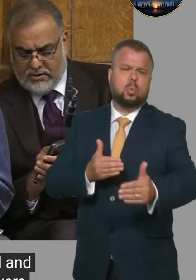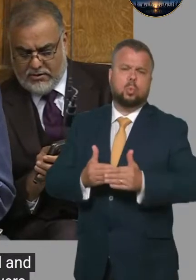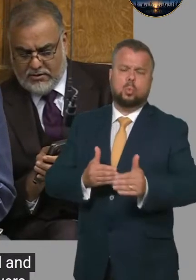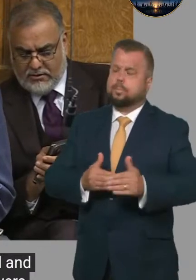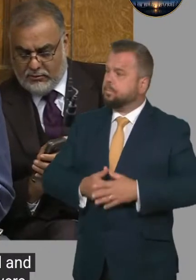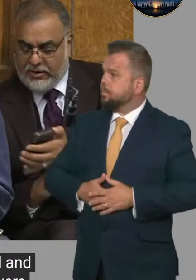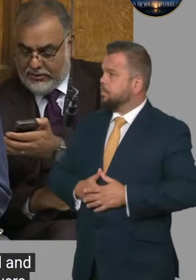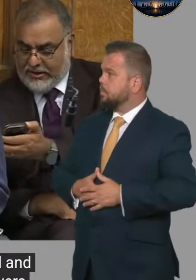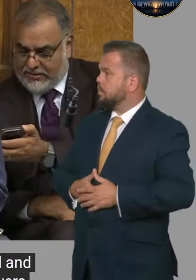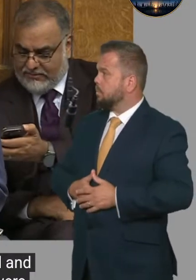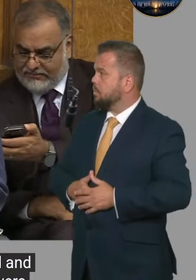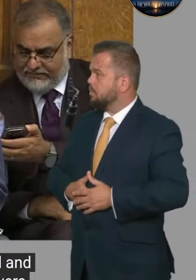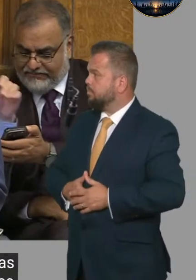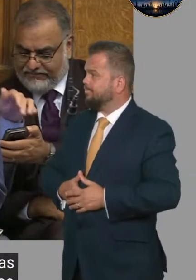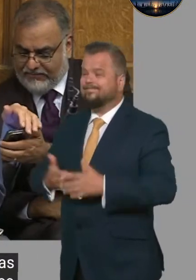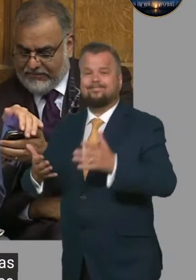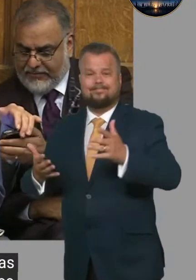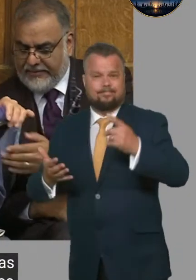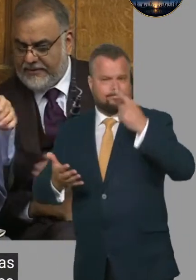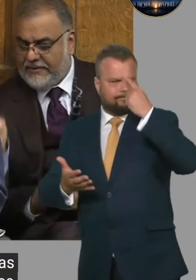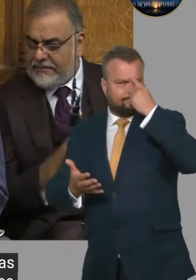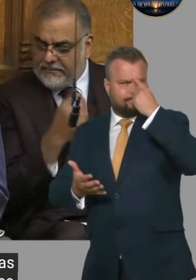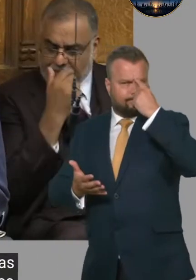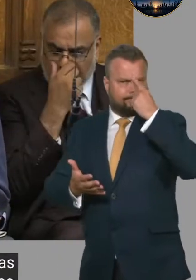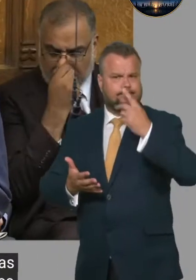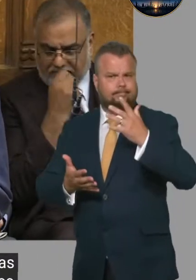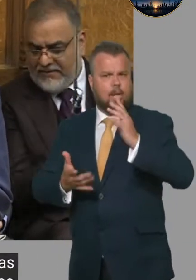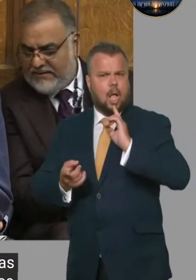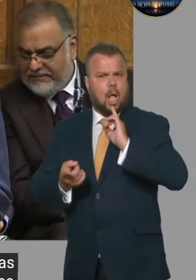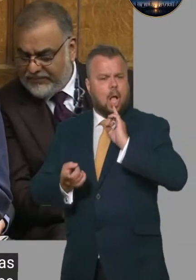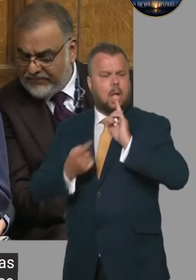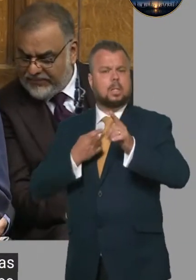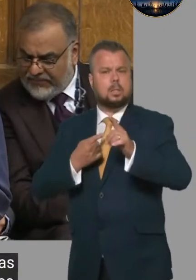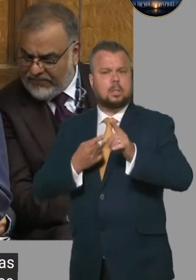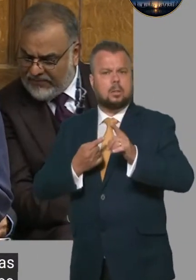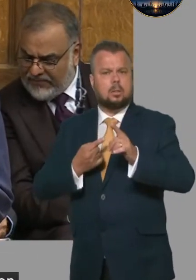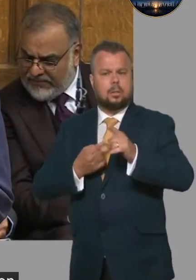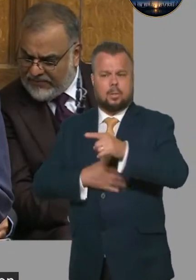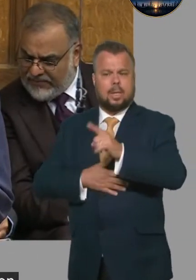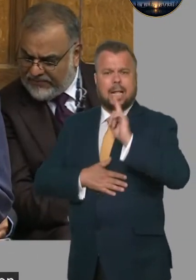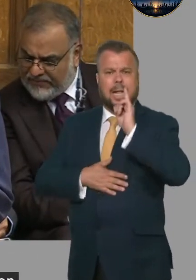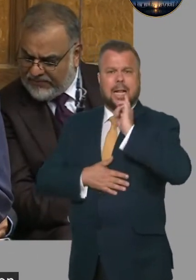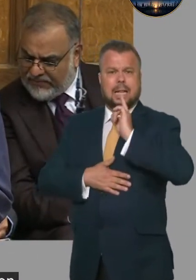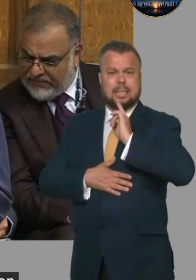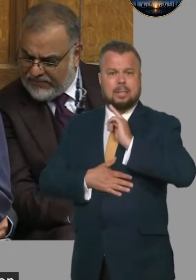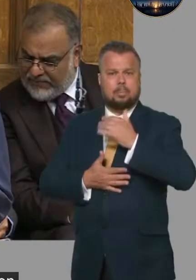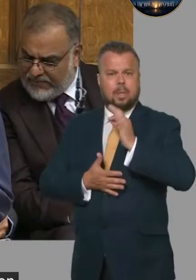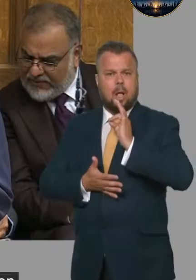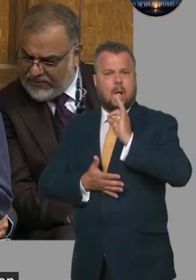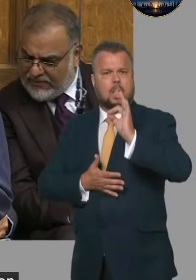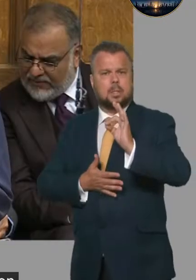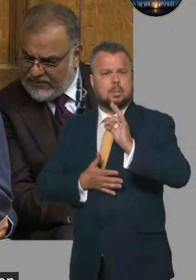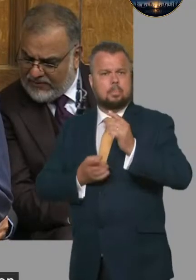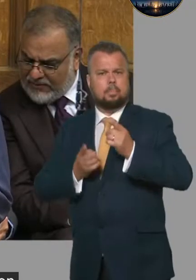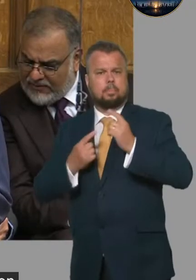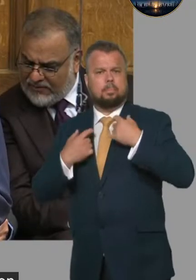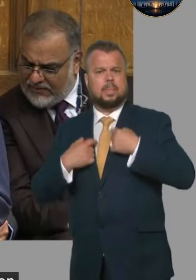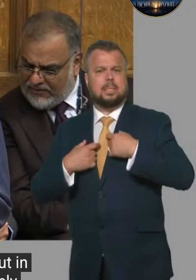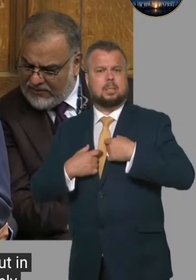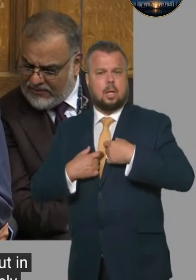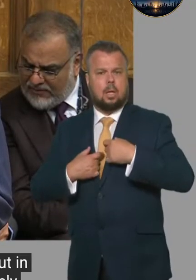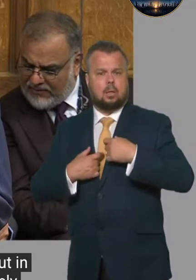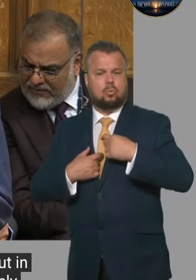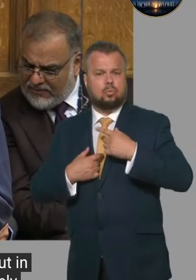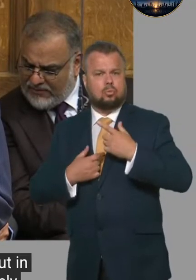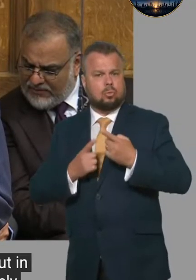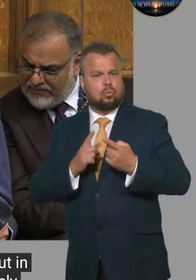Minister put in place for those who actively and honestly seek help and prayerful support, and who are